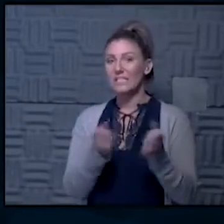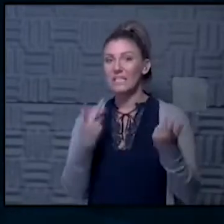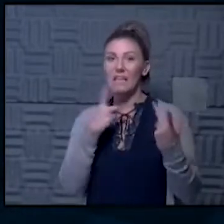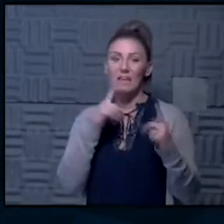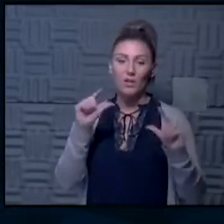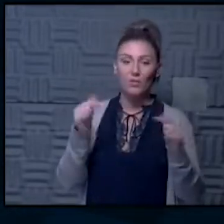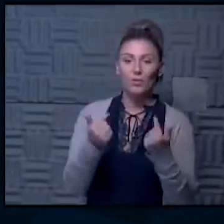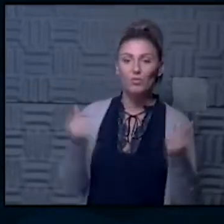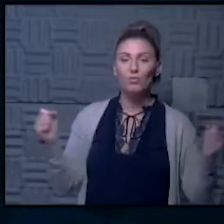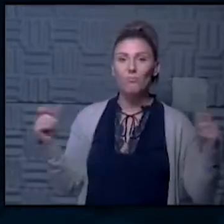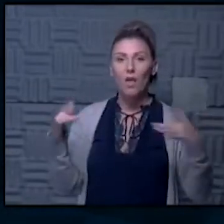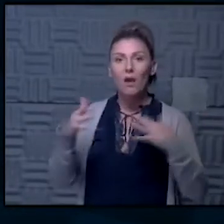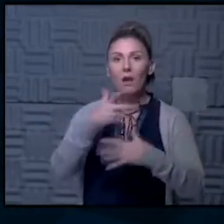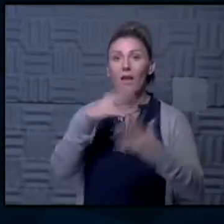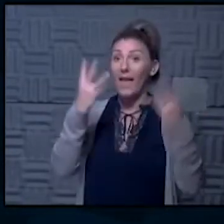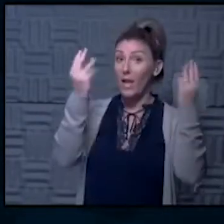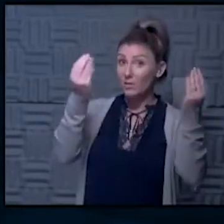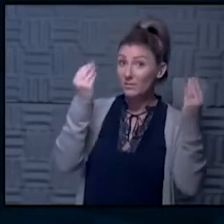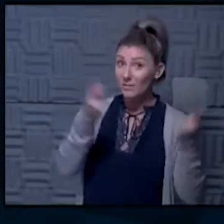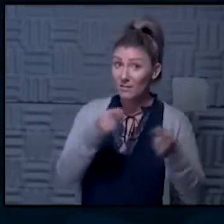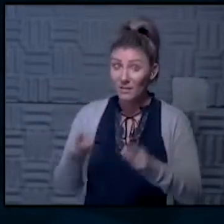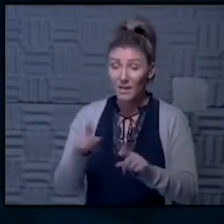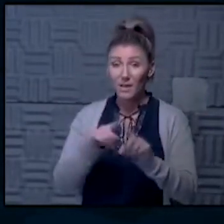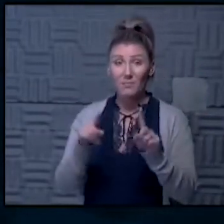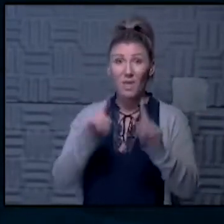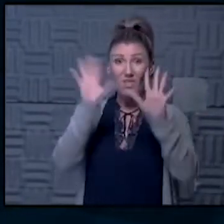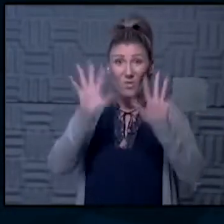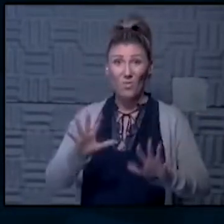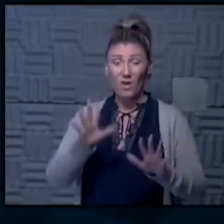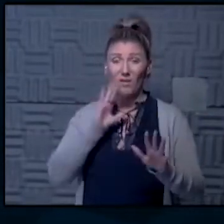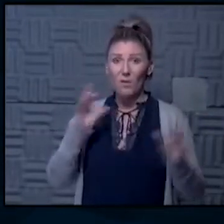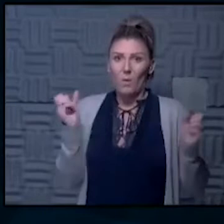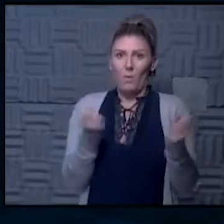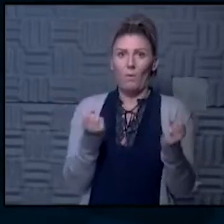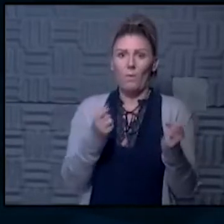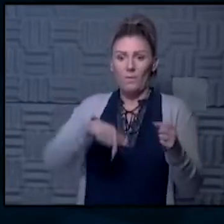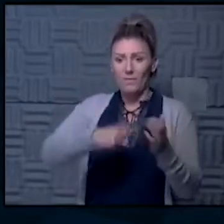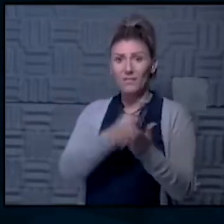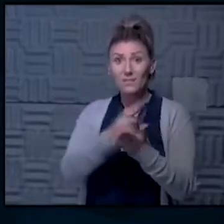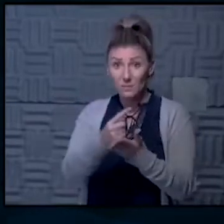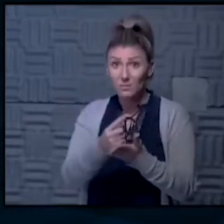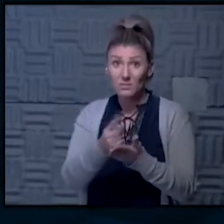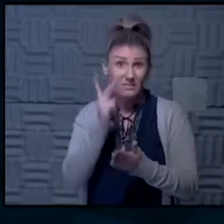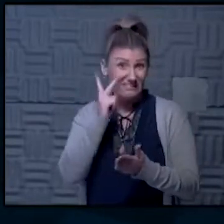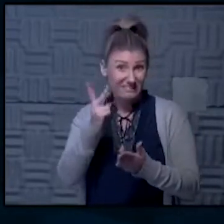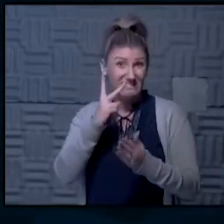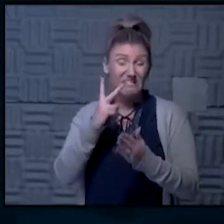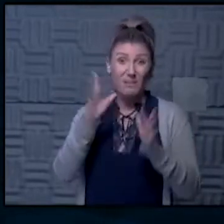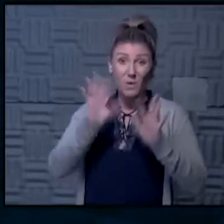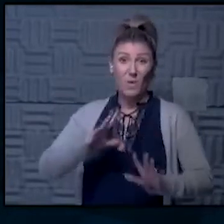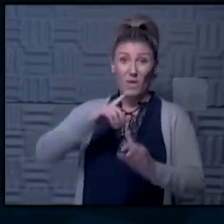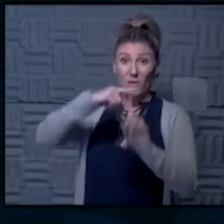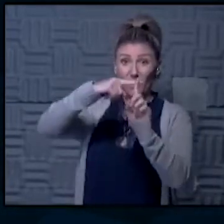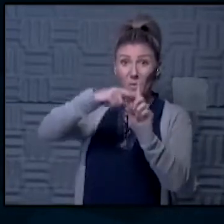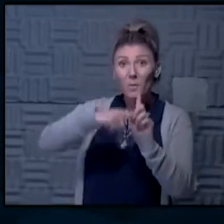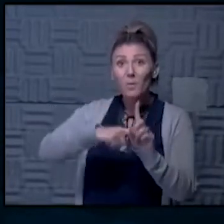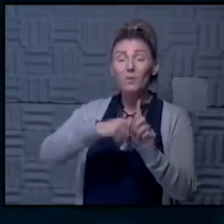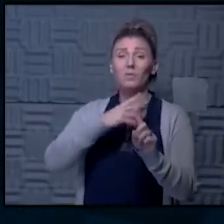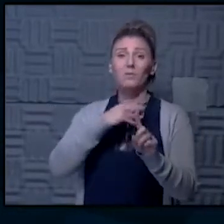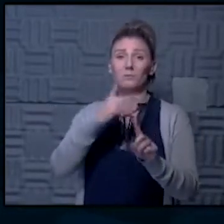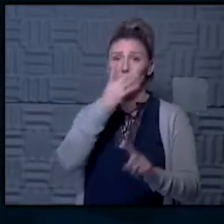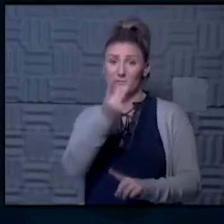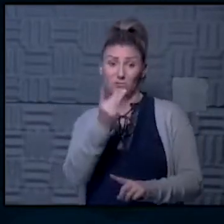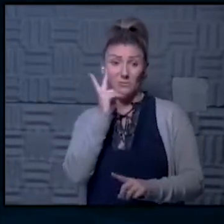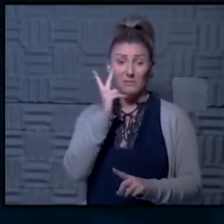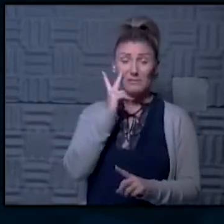occur outside, but as the weather changes very quickly, even as this week, it'll be interesting to see as those gatherings